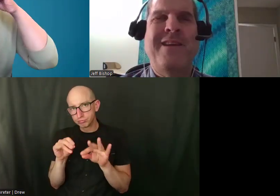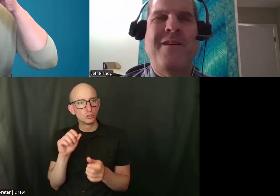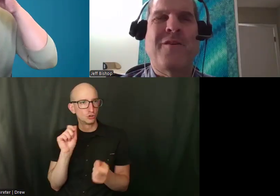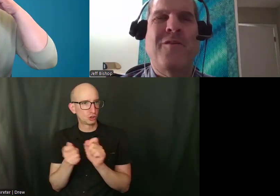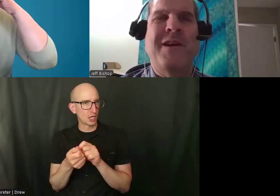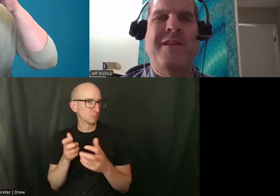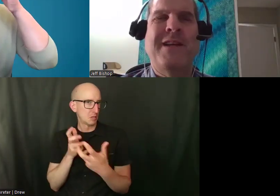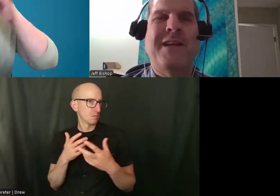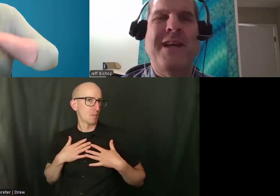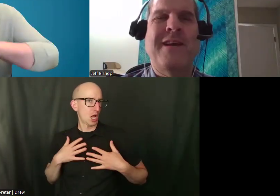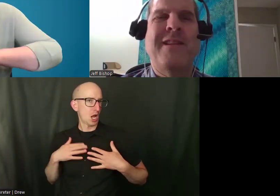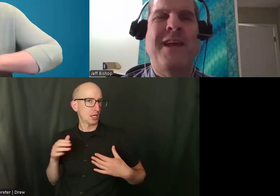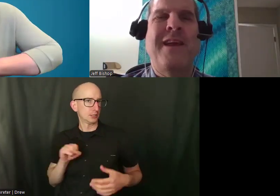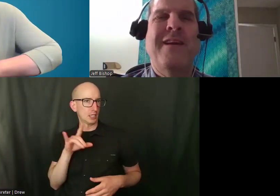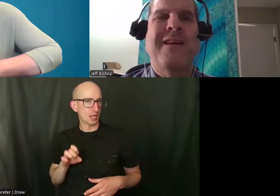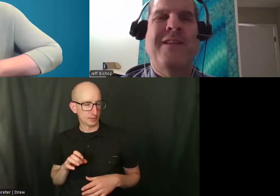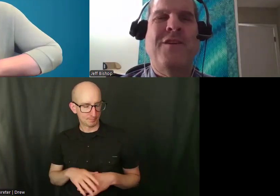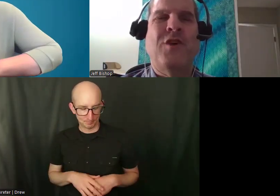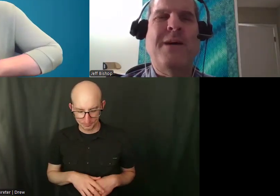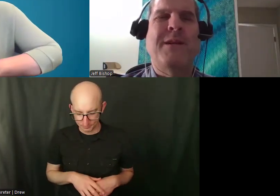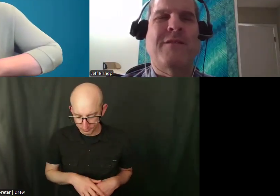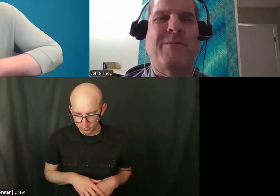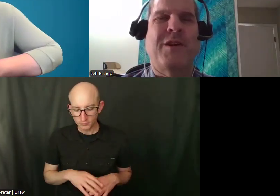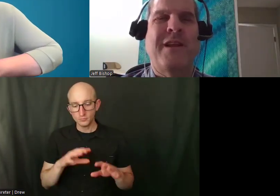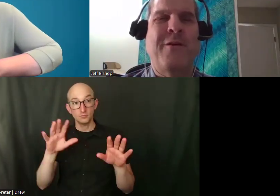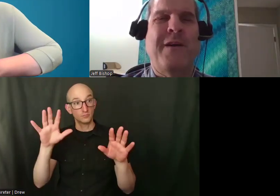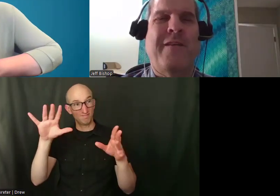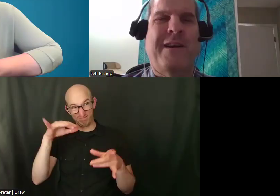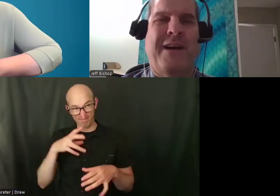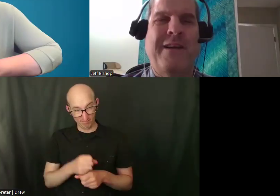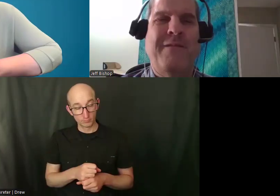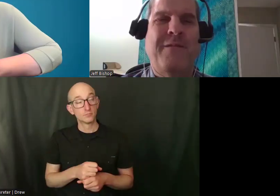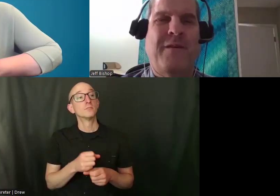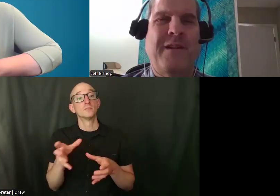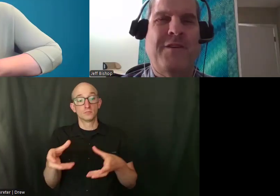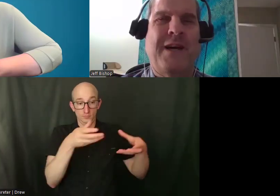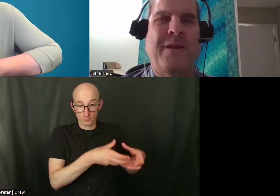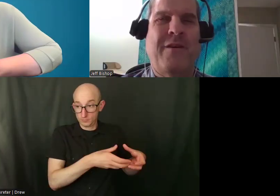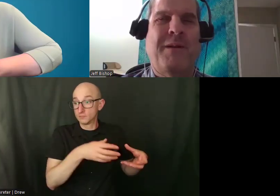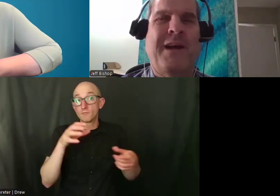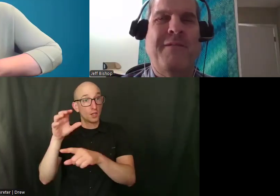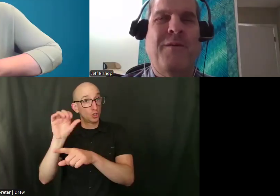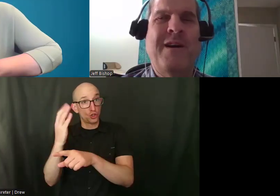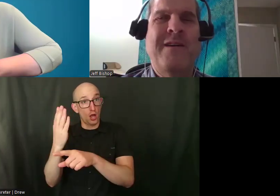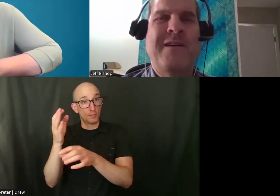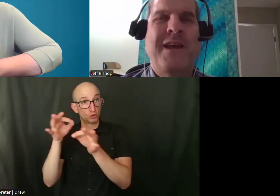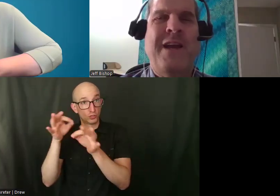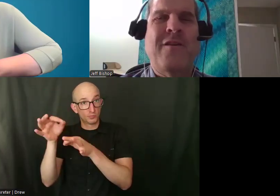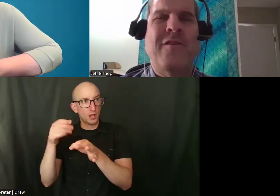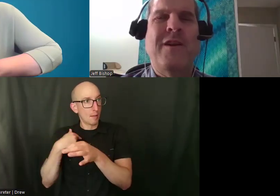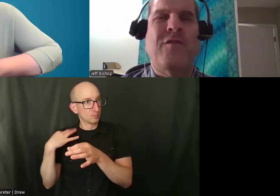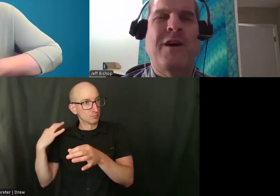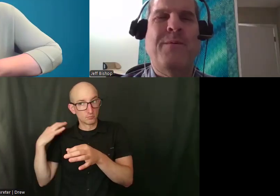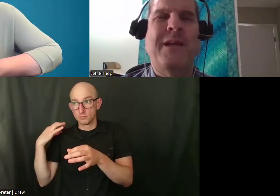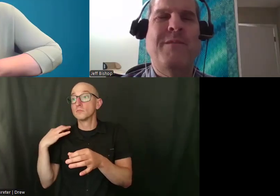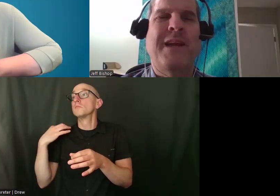And then you're going to then take the job description that you found online for the job that you're applying for, and you're